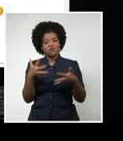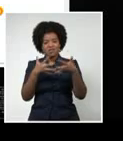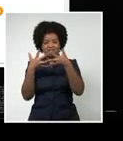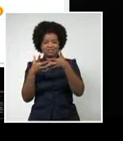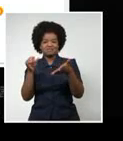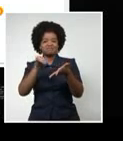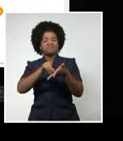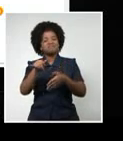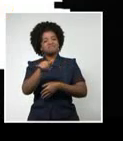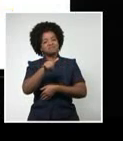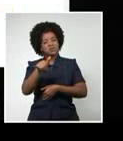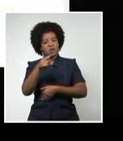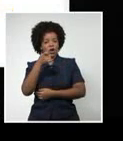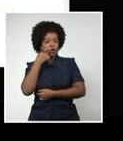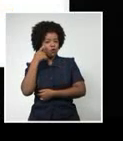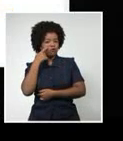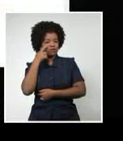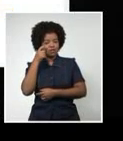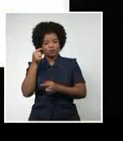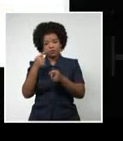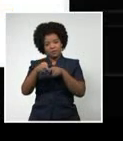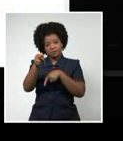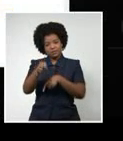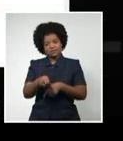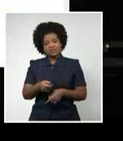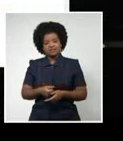sus conocidos adversarios.